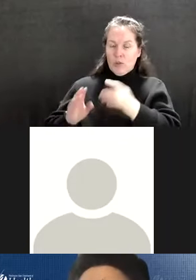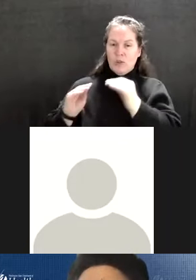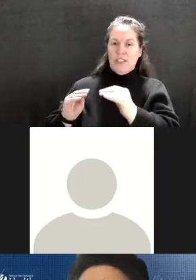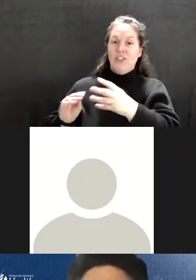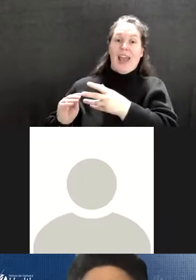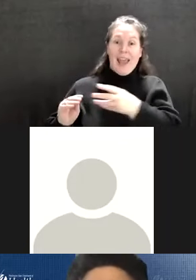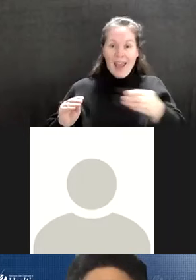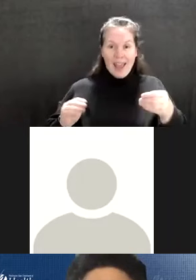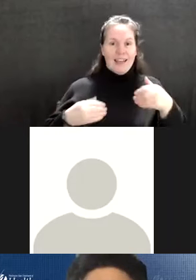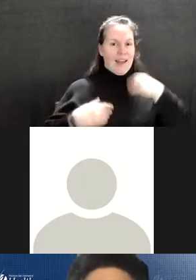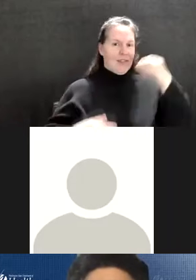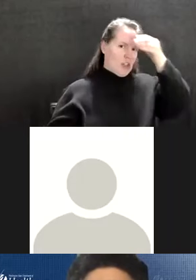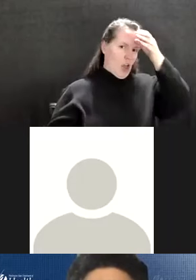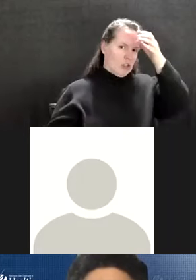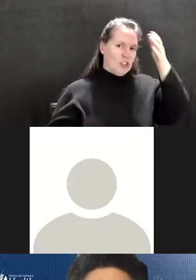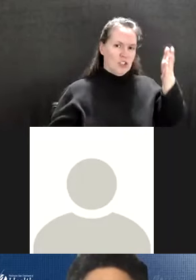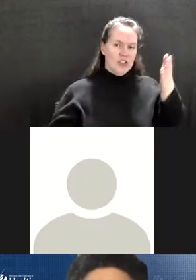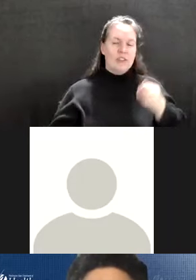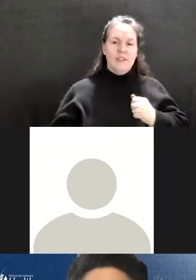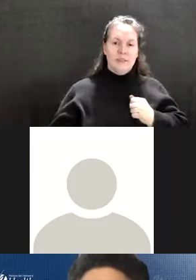have knowledge.